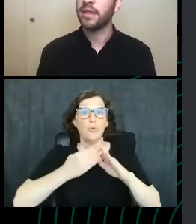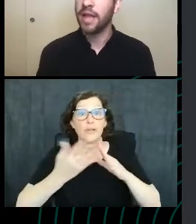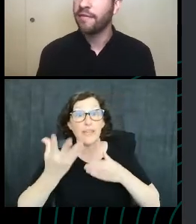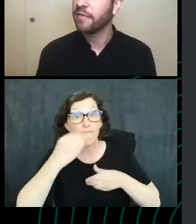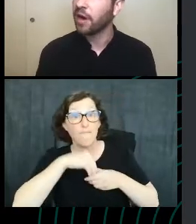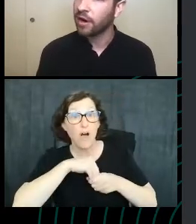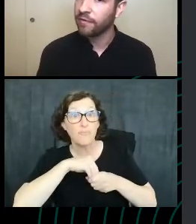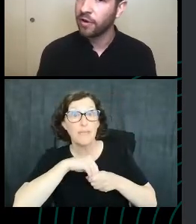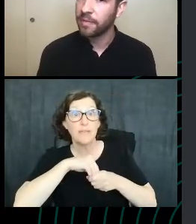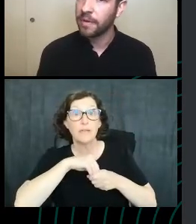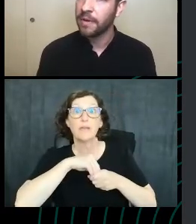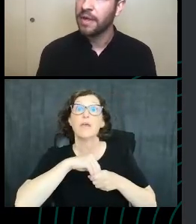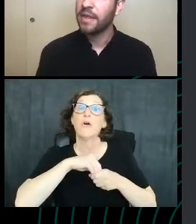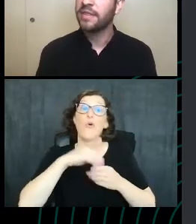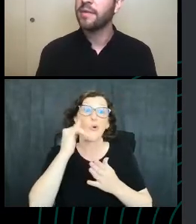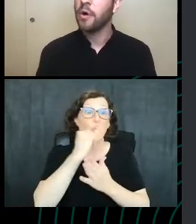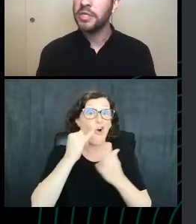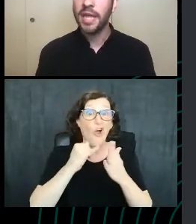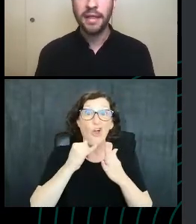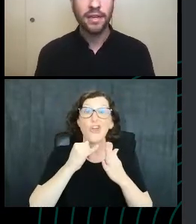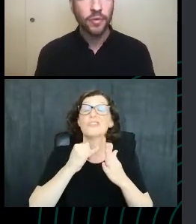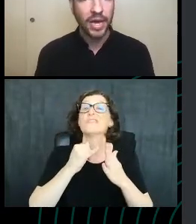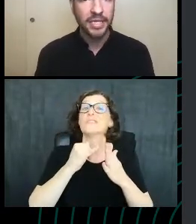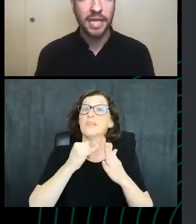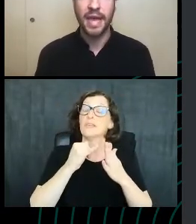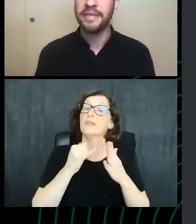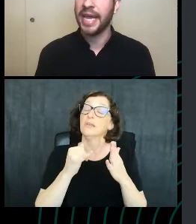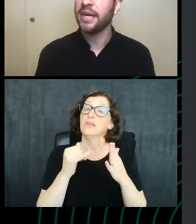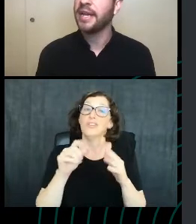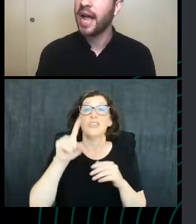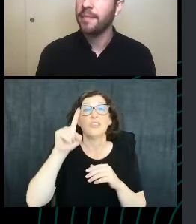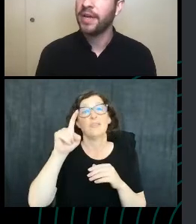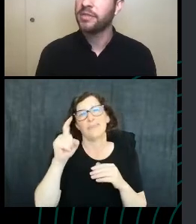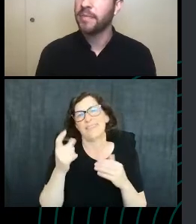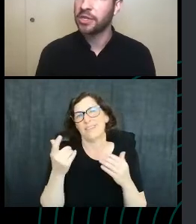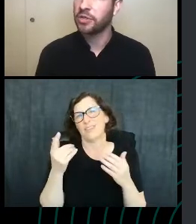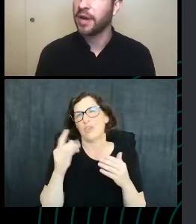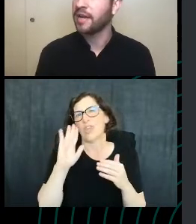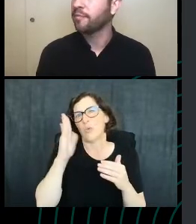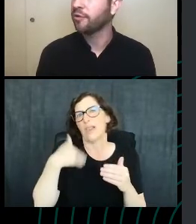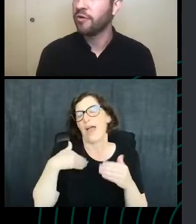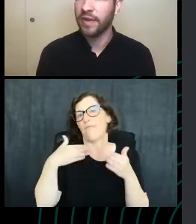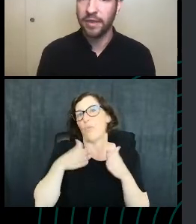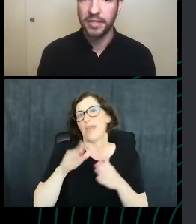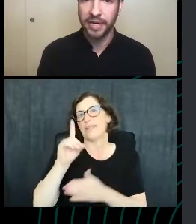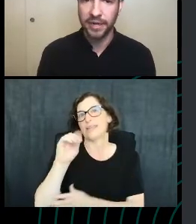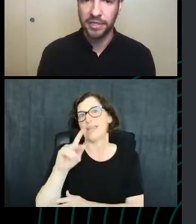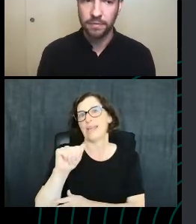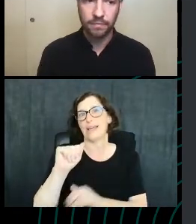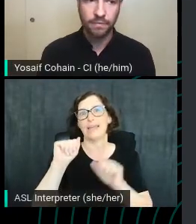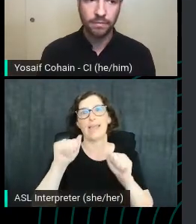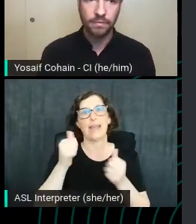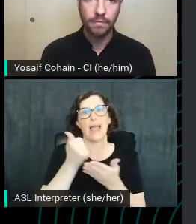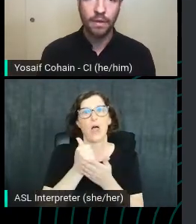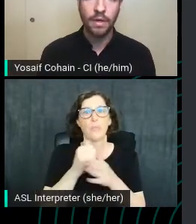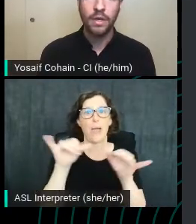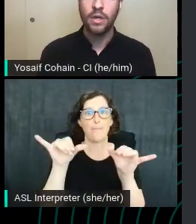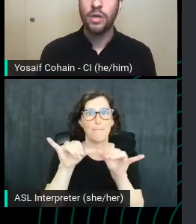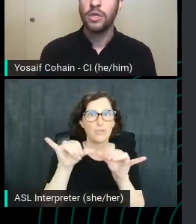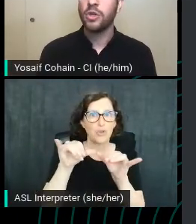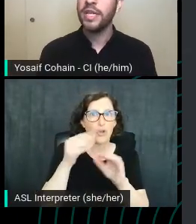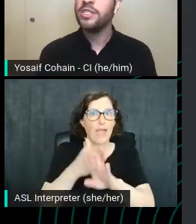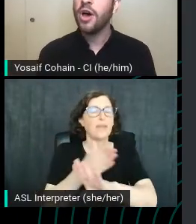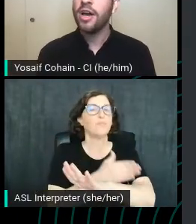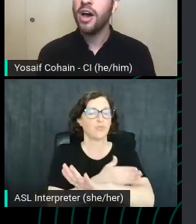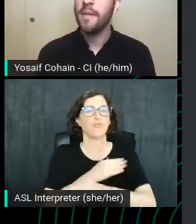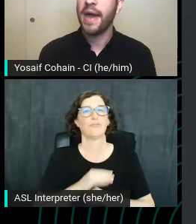spreading the love of the art form, there most likely are ways that data can help us measure and improve in those areas.